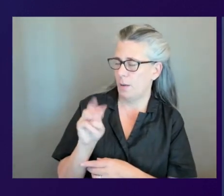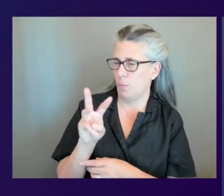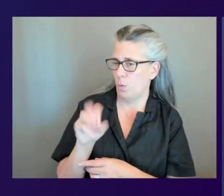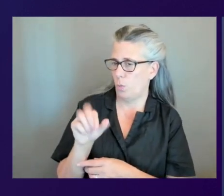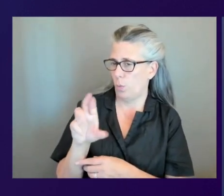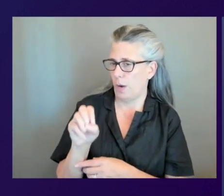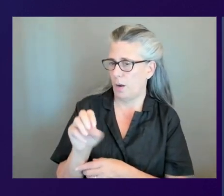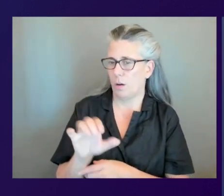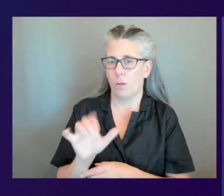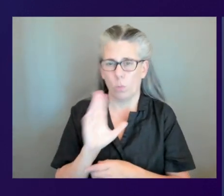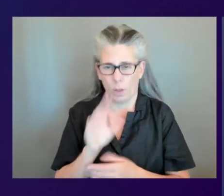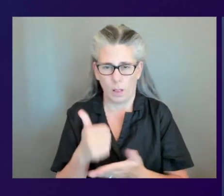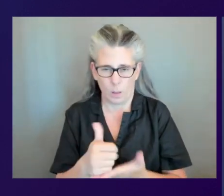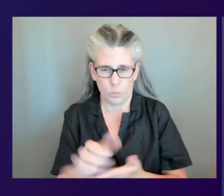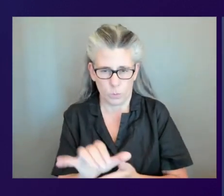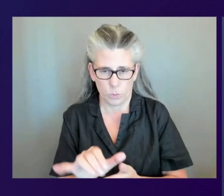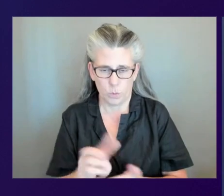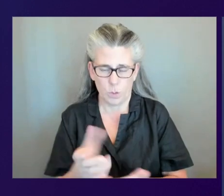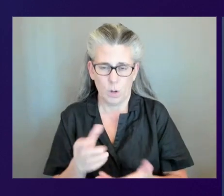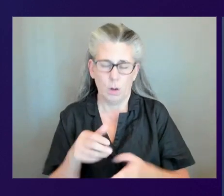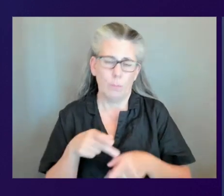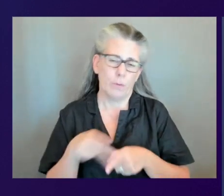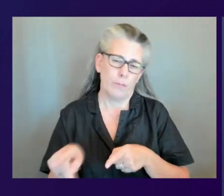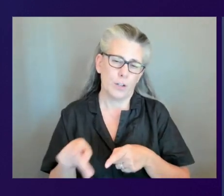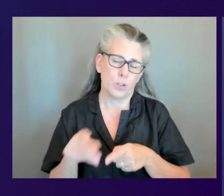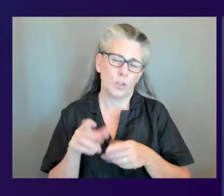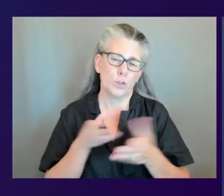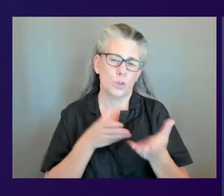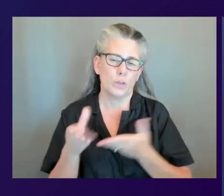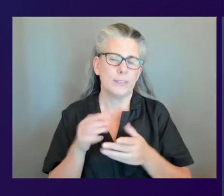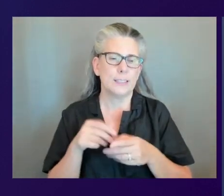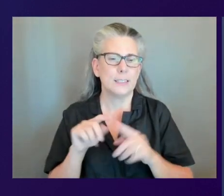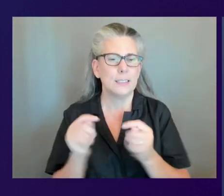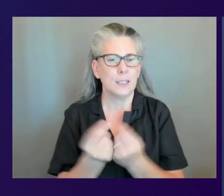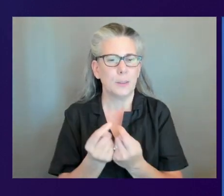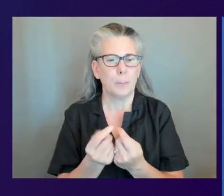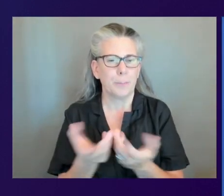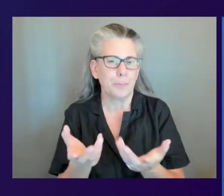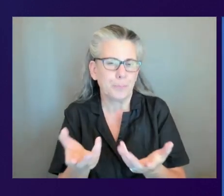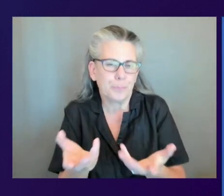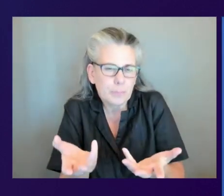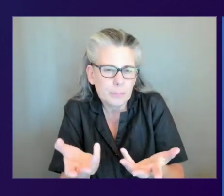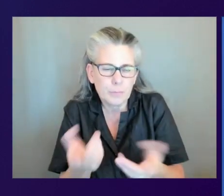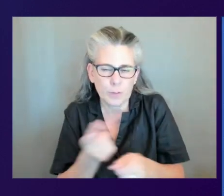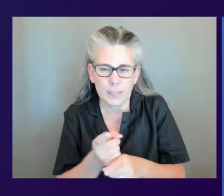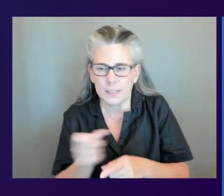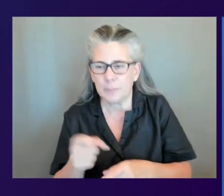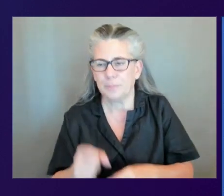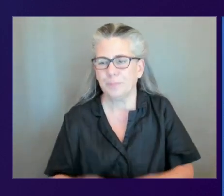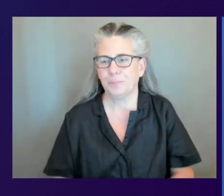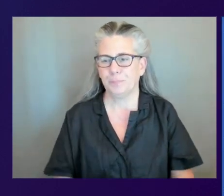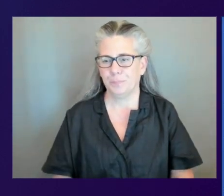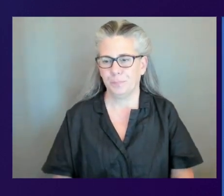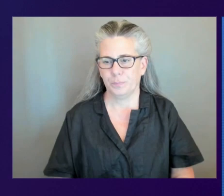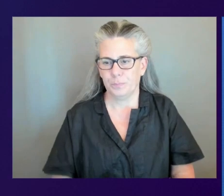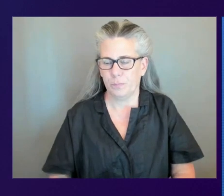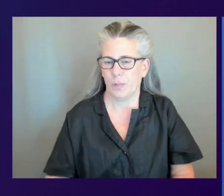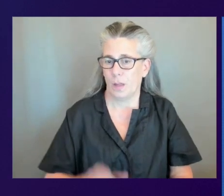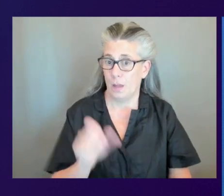have professional services team that will help out with that as well. Absolutely, and Workspot has a great one too. They all do